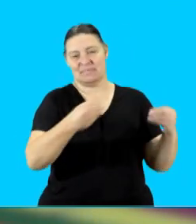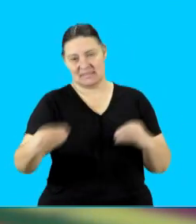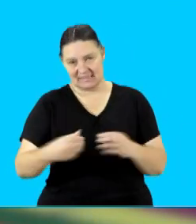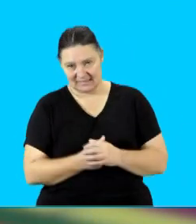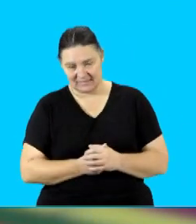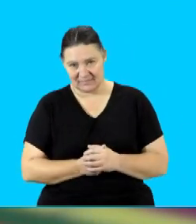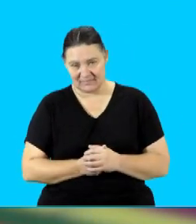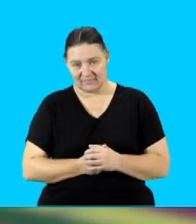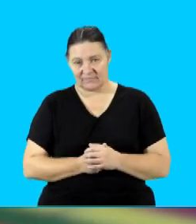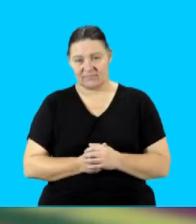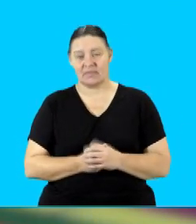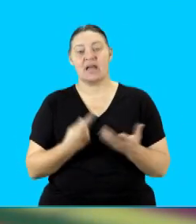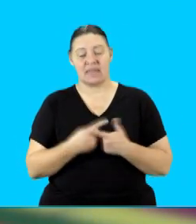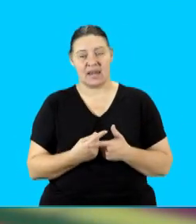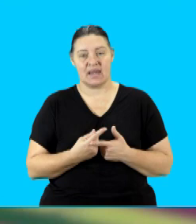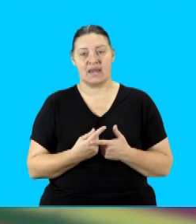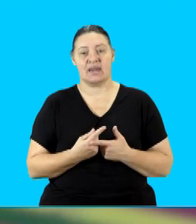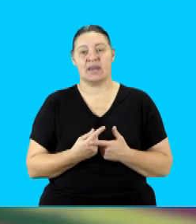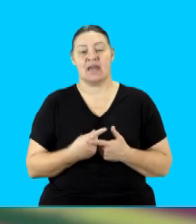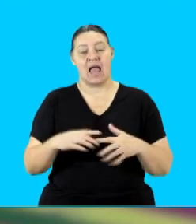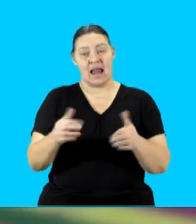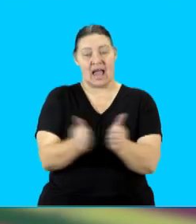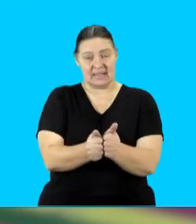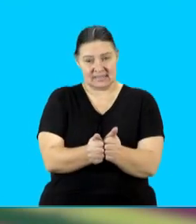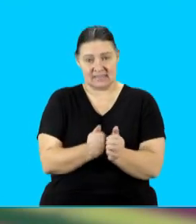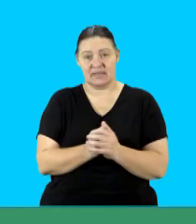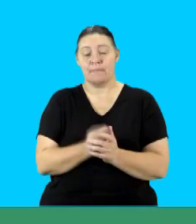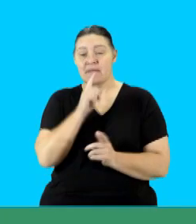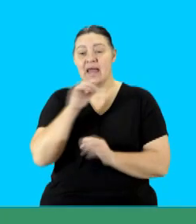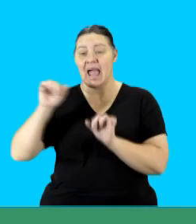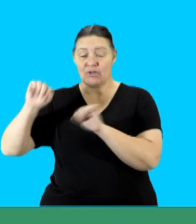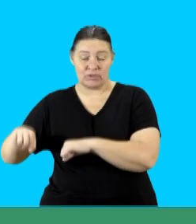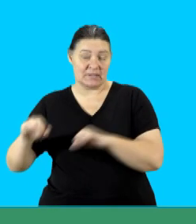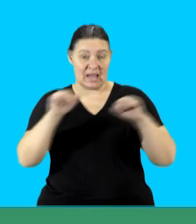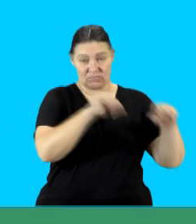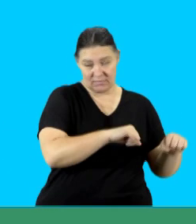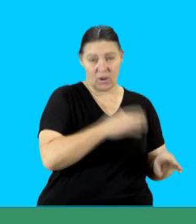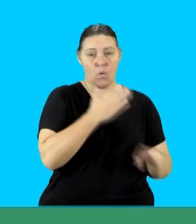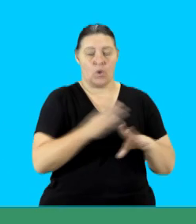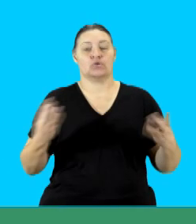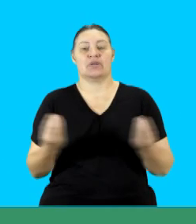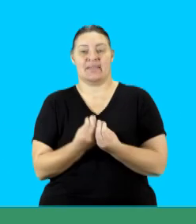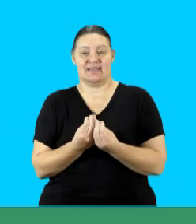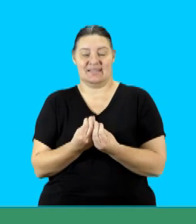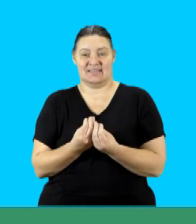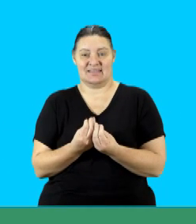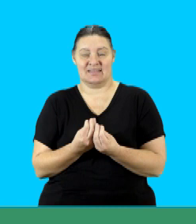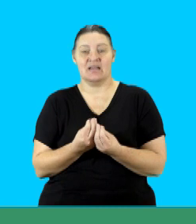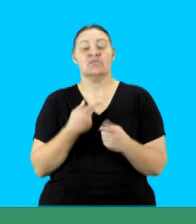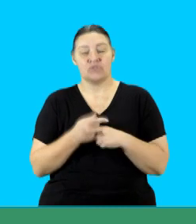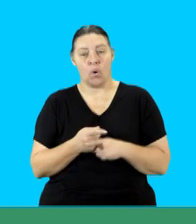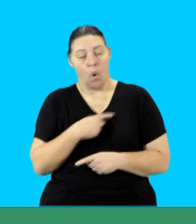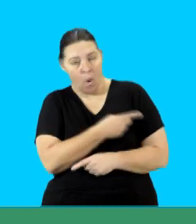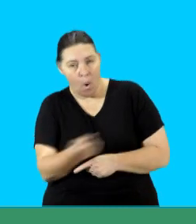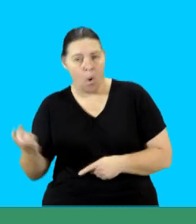bought this other business. Then alliances. This refers to an agreement between businesses who work together for